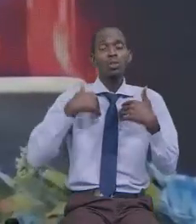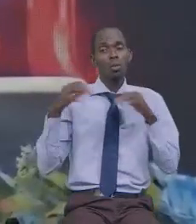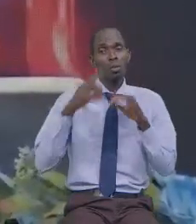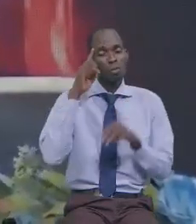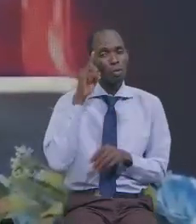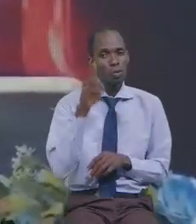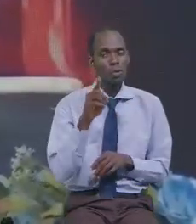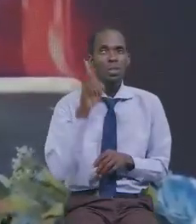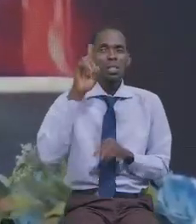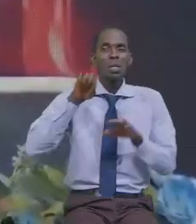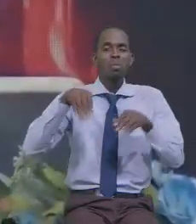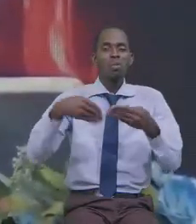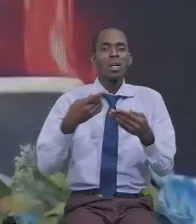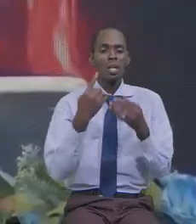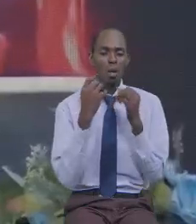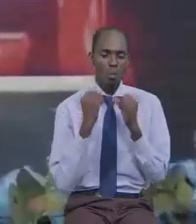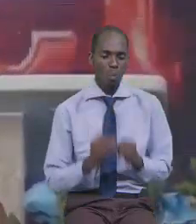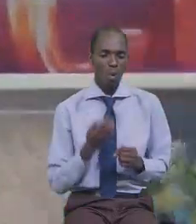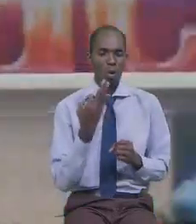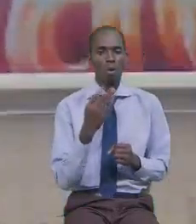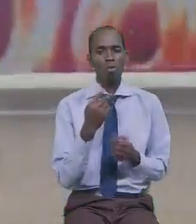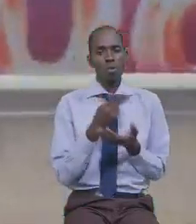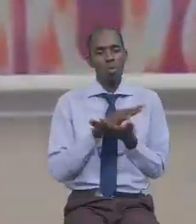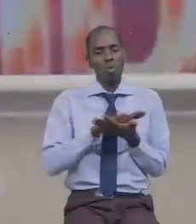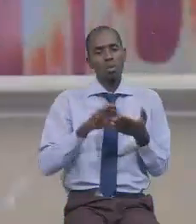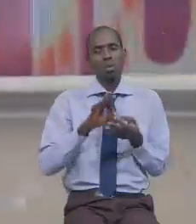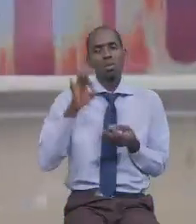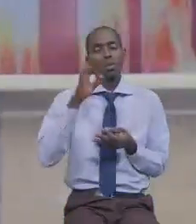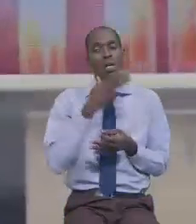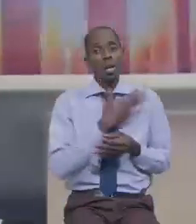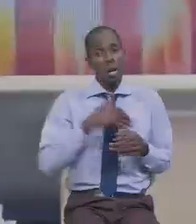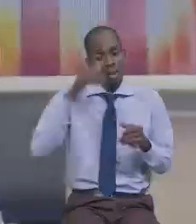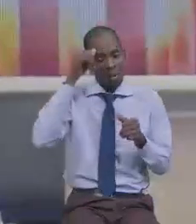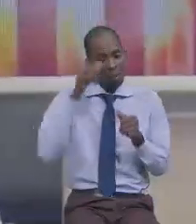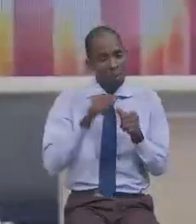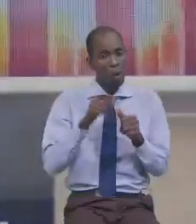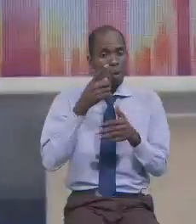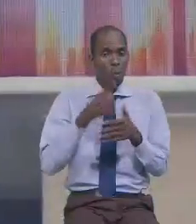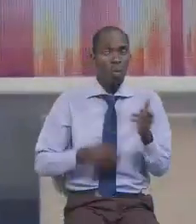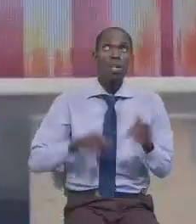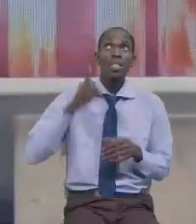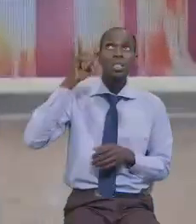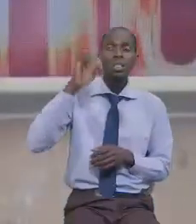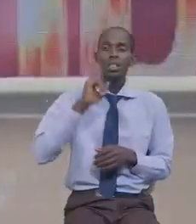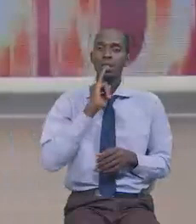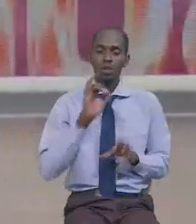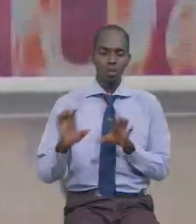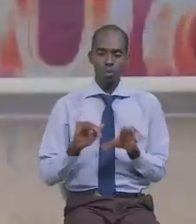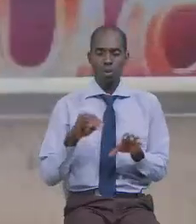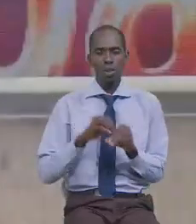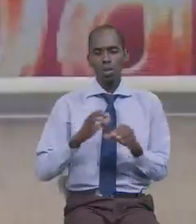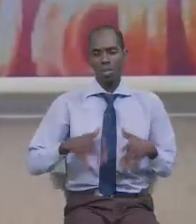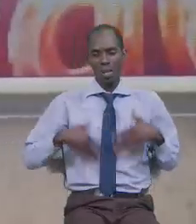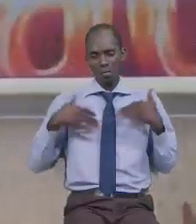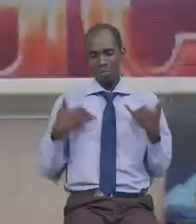Holy Ghost in your life. And remember what he is doing in your life right now. Every day